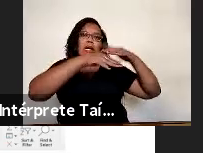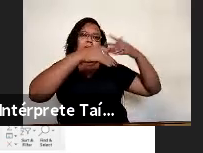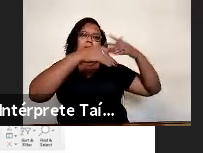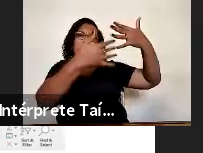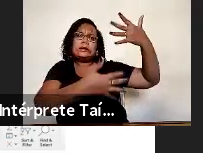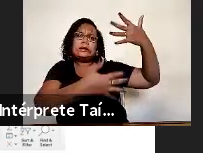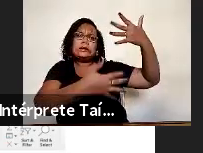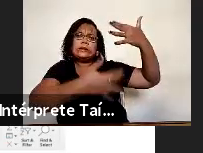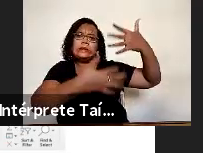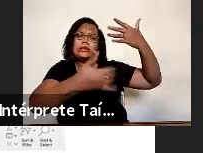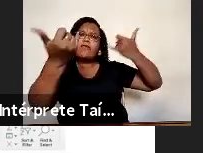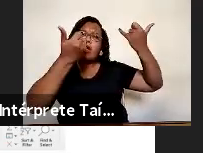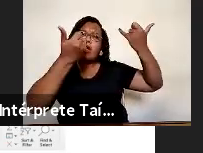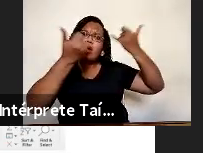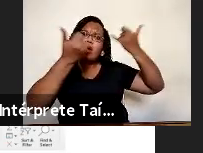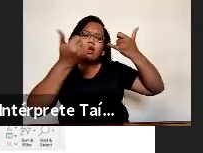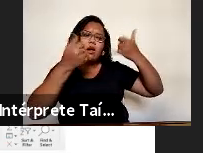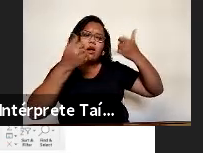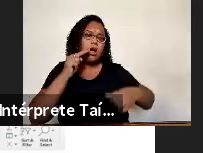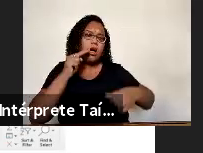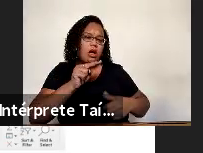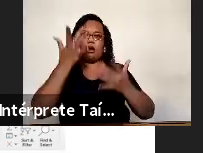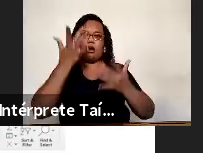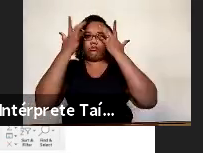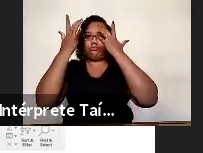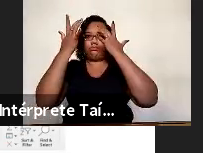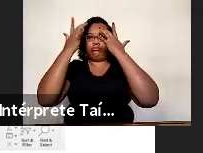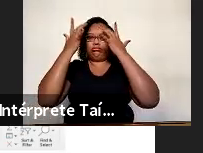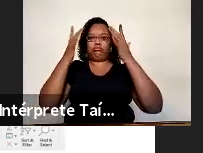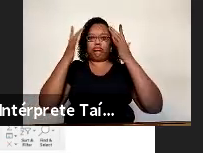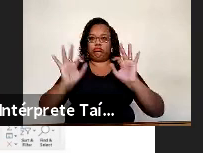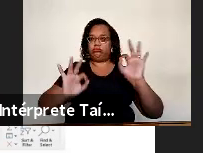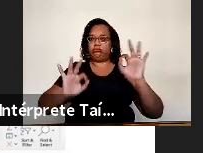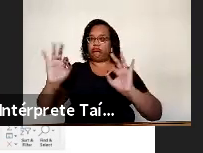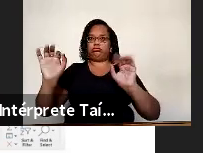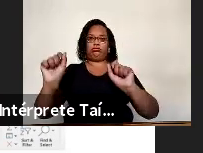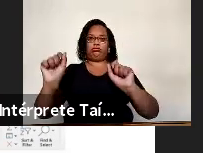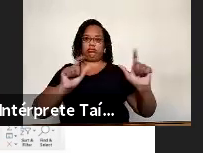that I will be ready to translate if this person actually wins the Oscar.